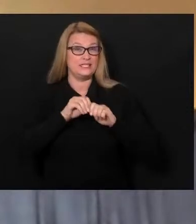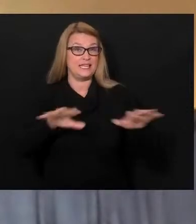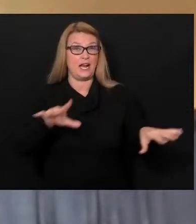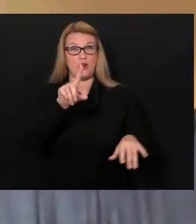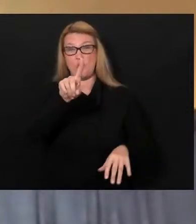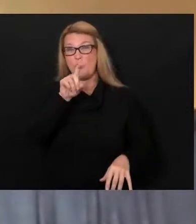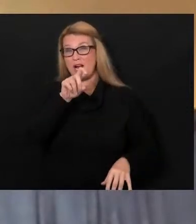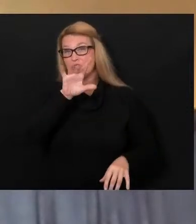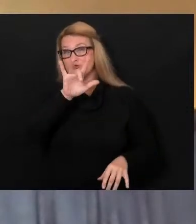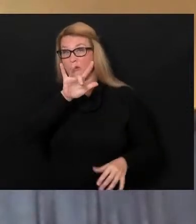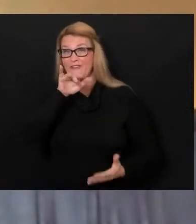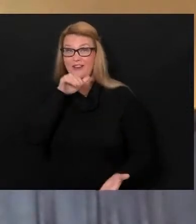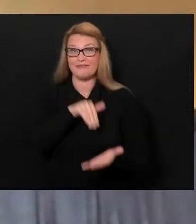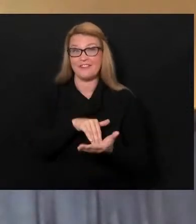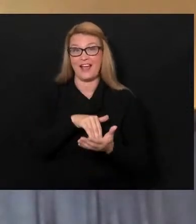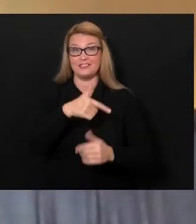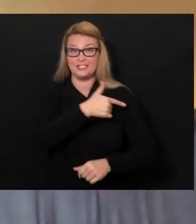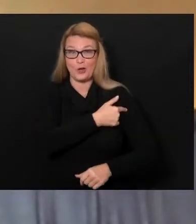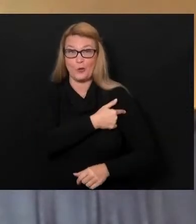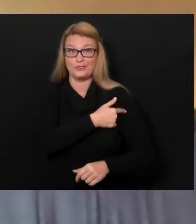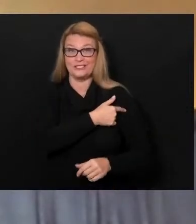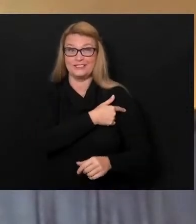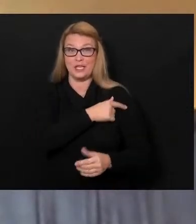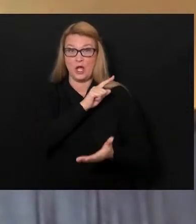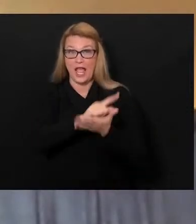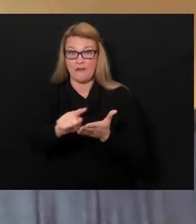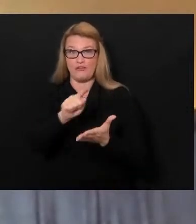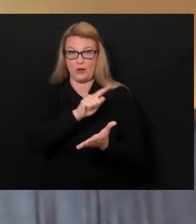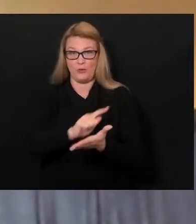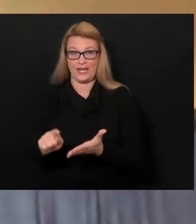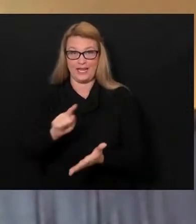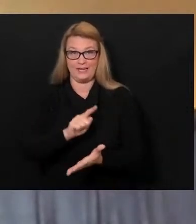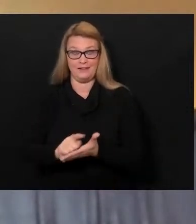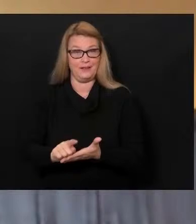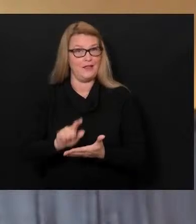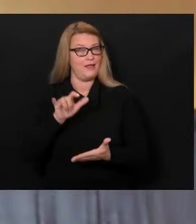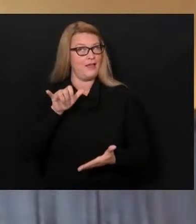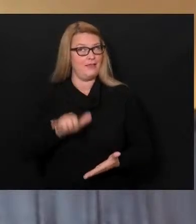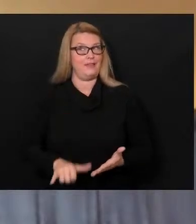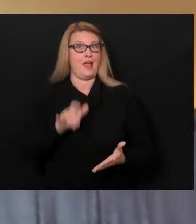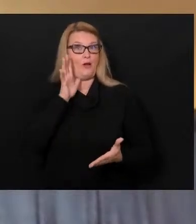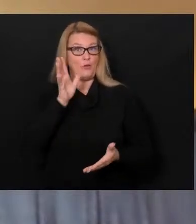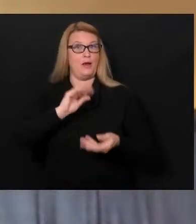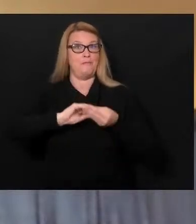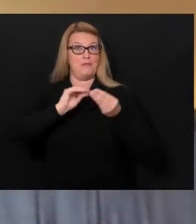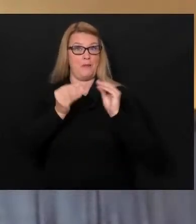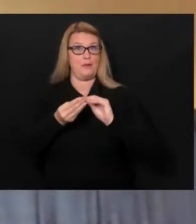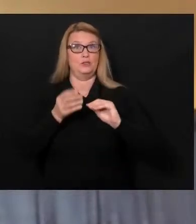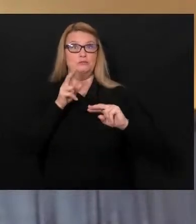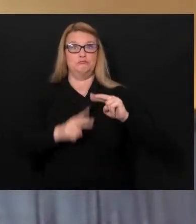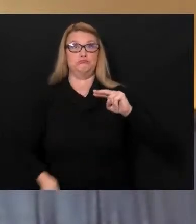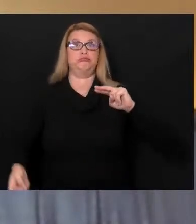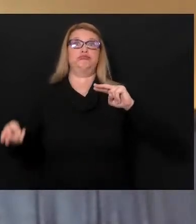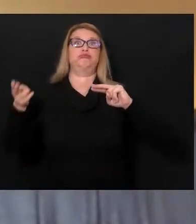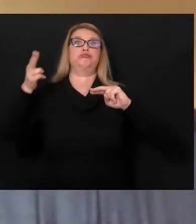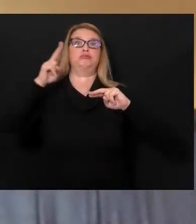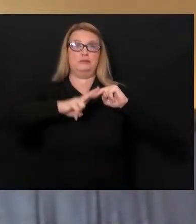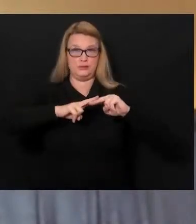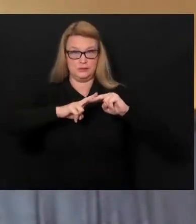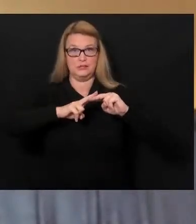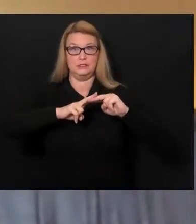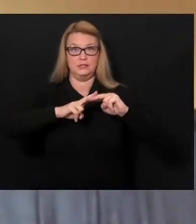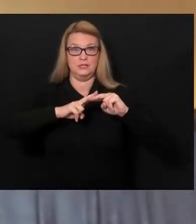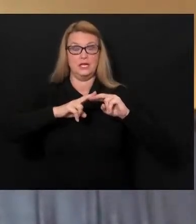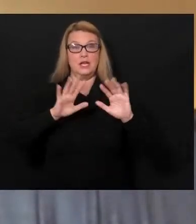125,000 doses of vaccine per week, which would greatly accelerate our ability to reach our